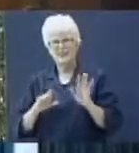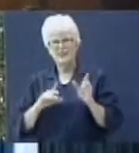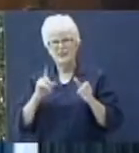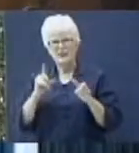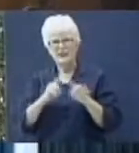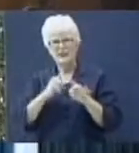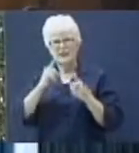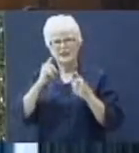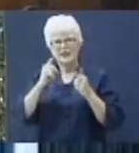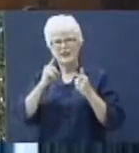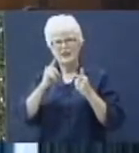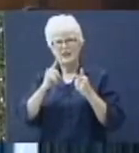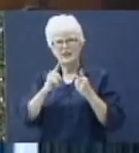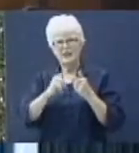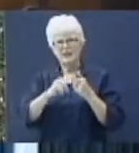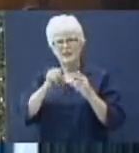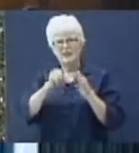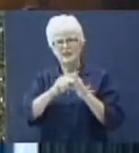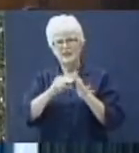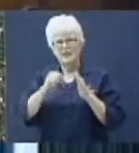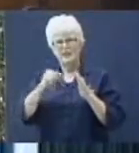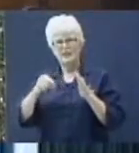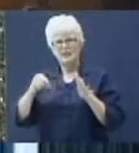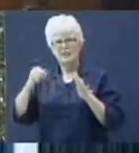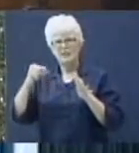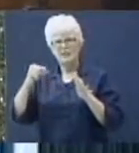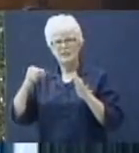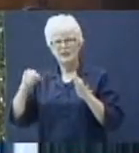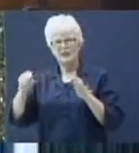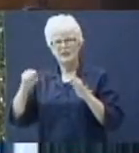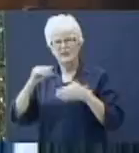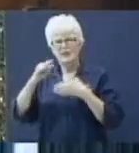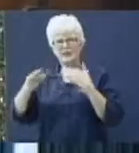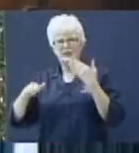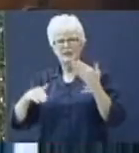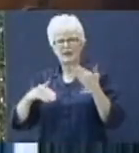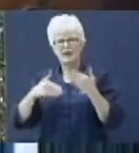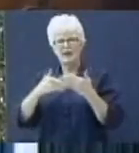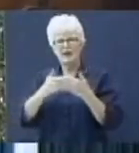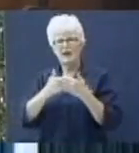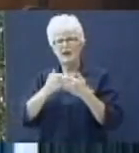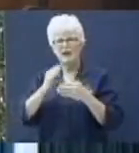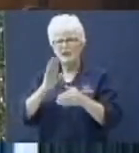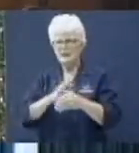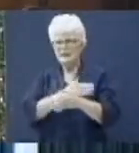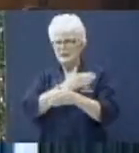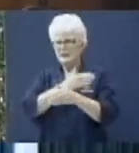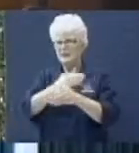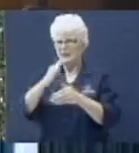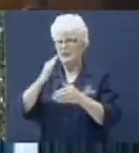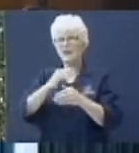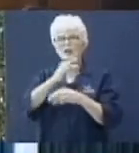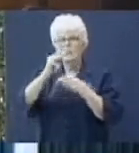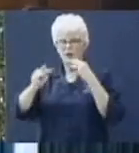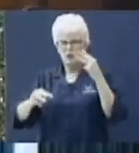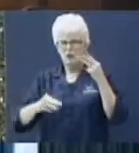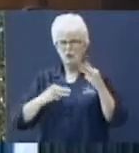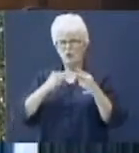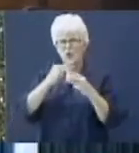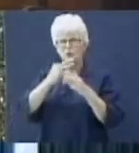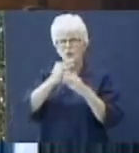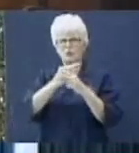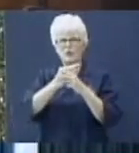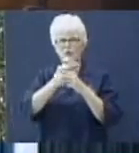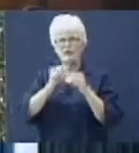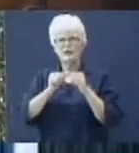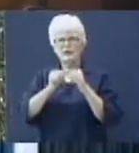Then ringing, singing on its way, the world